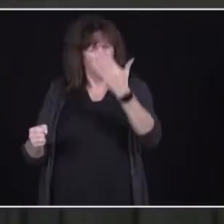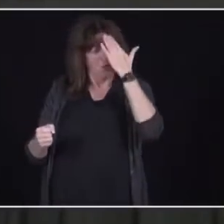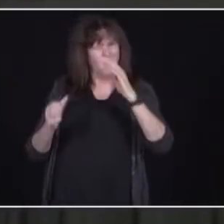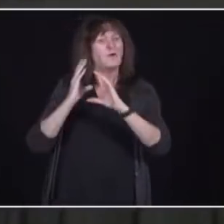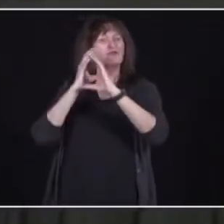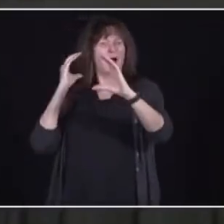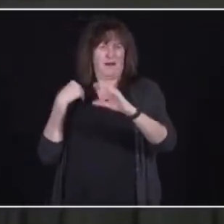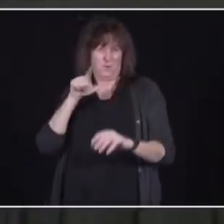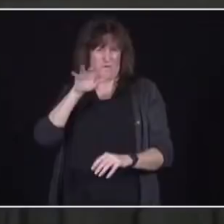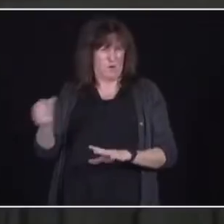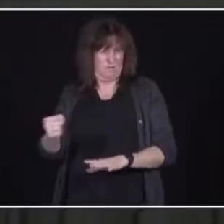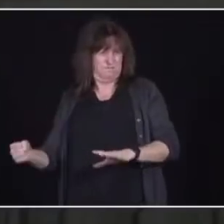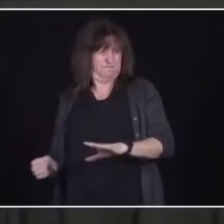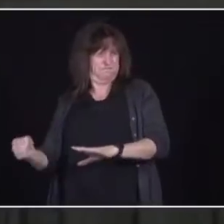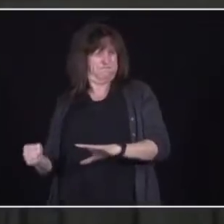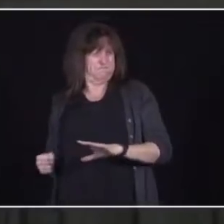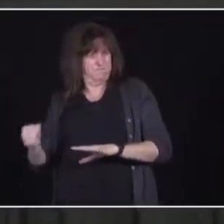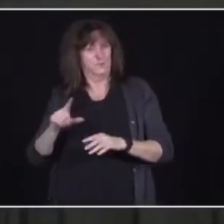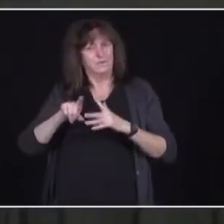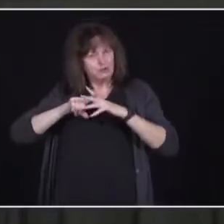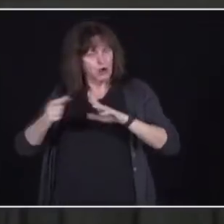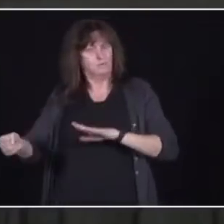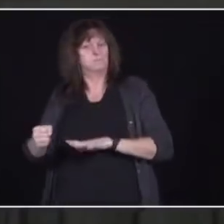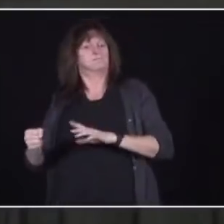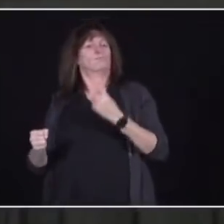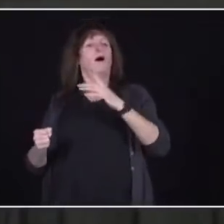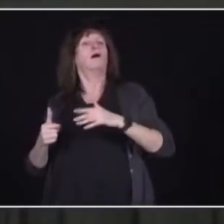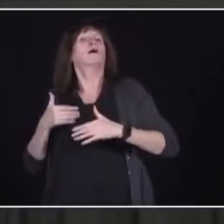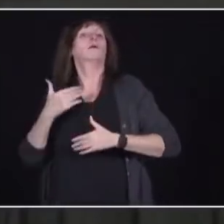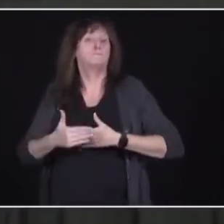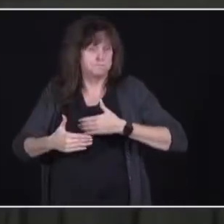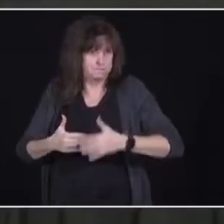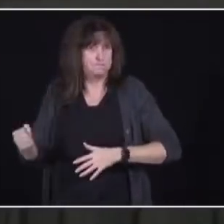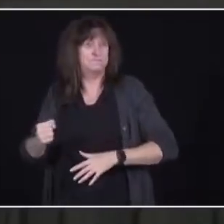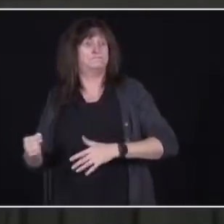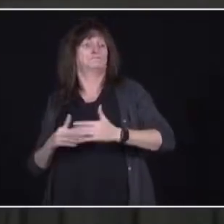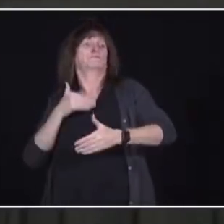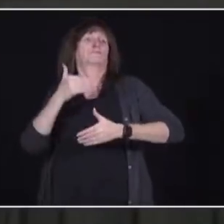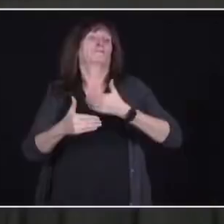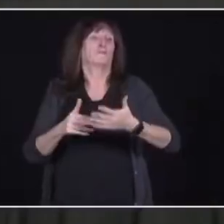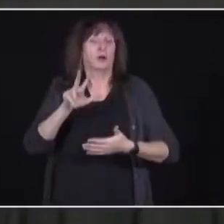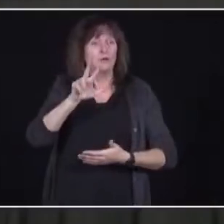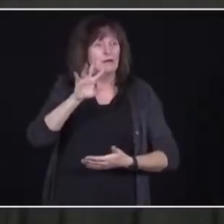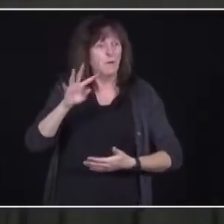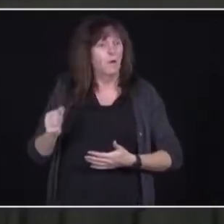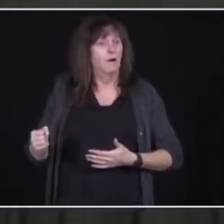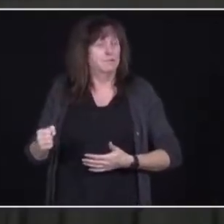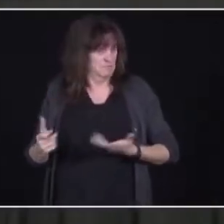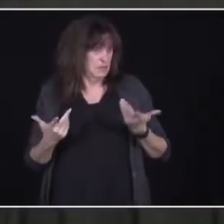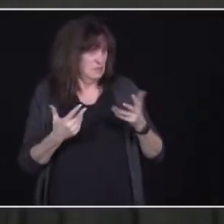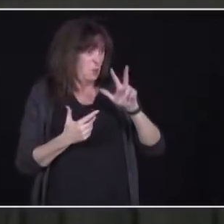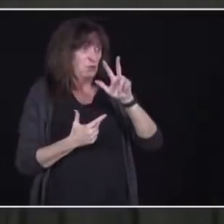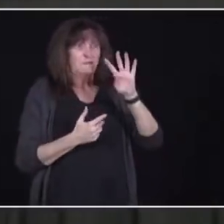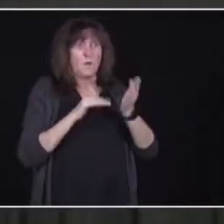will expand upon. We have brought the provincial health units with their medical officers of health, all 34 of them across Ontario, along with the CEOs